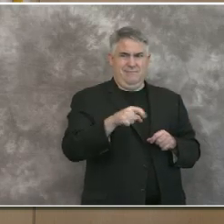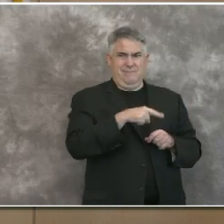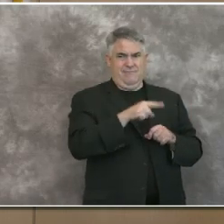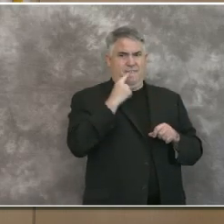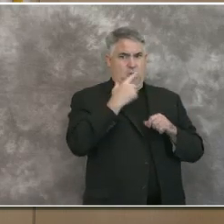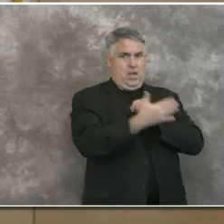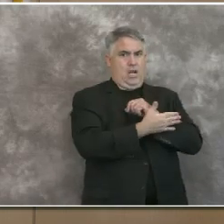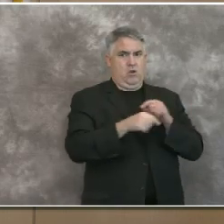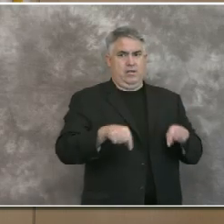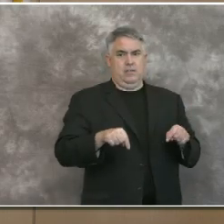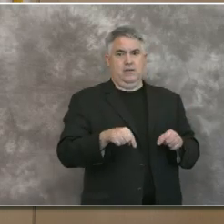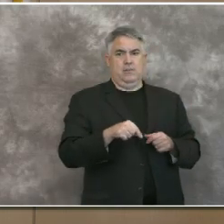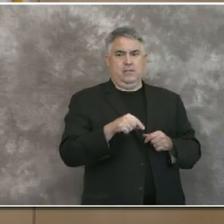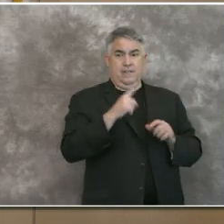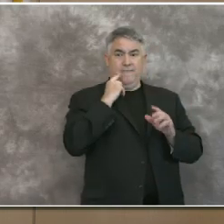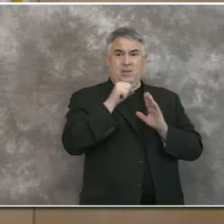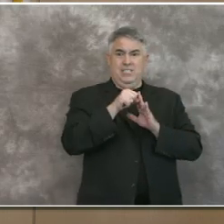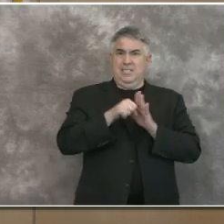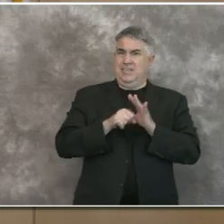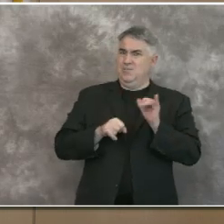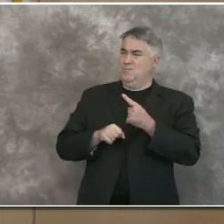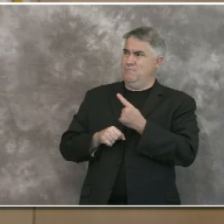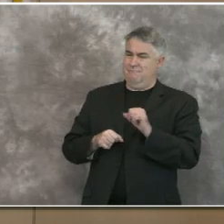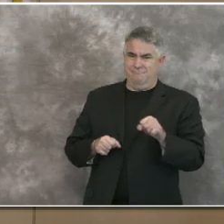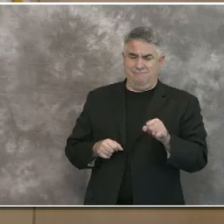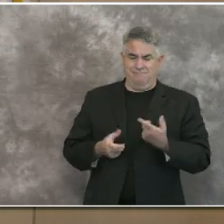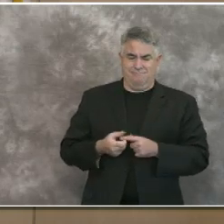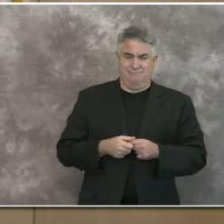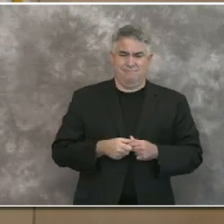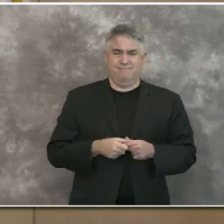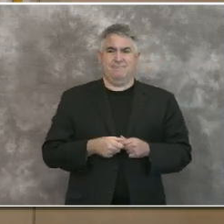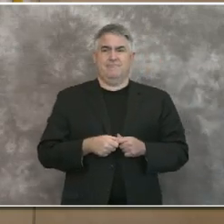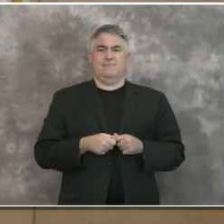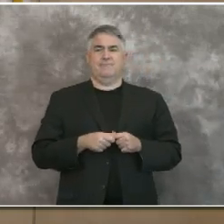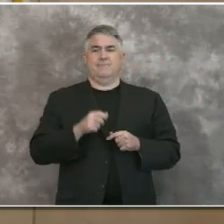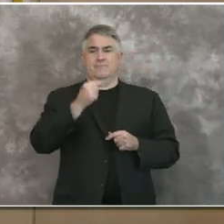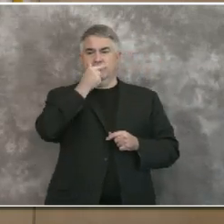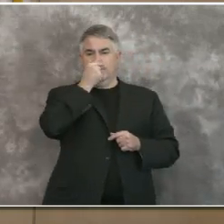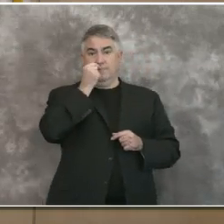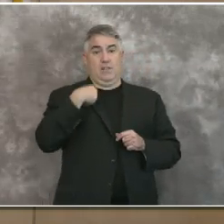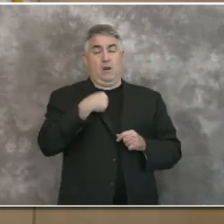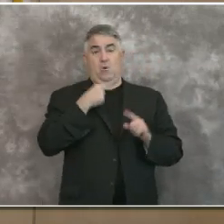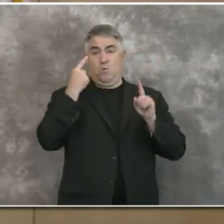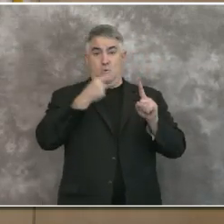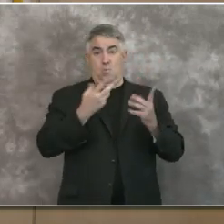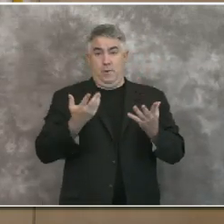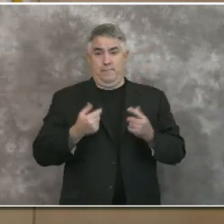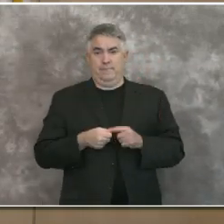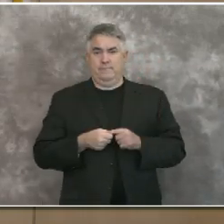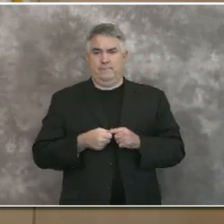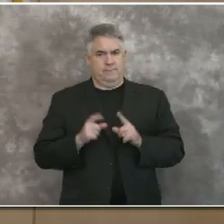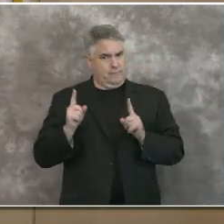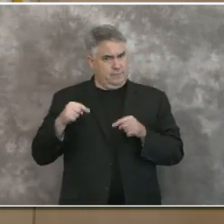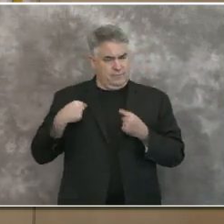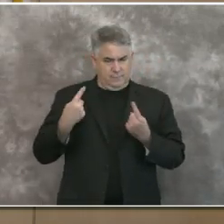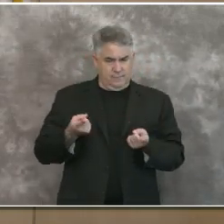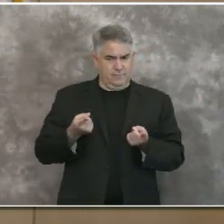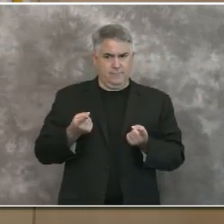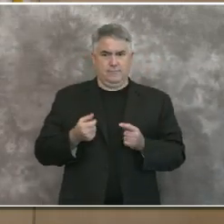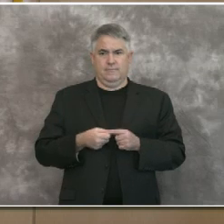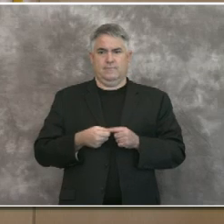at the state level as well. So our goal is to start, and we have been, starting with